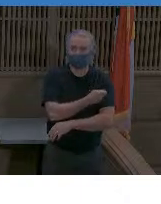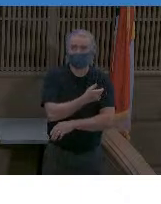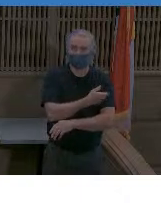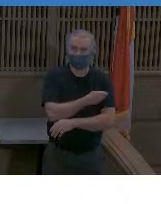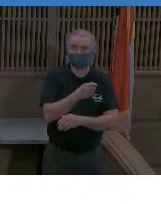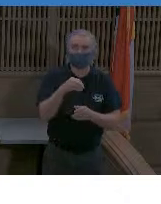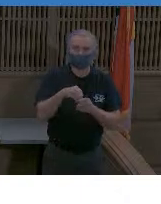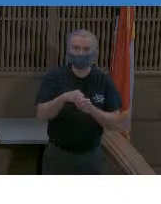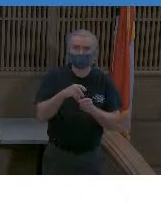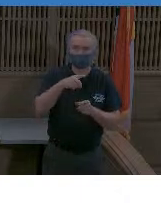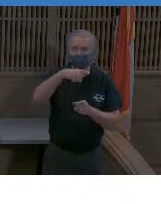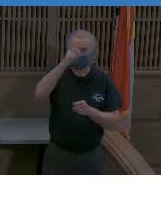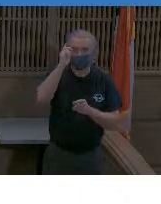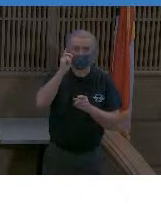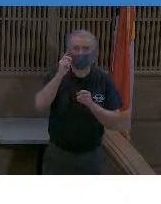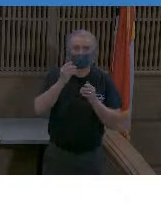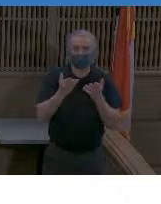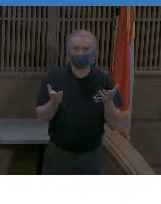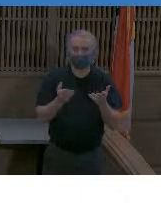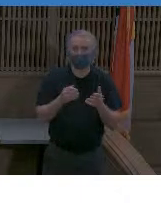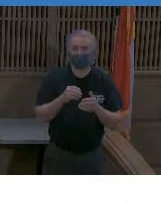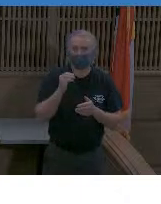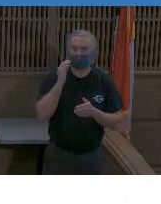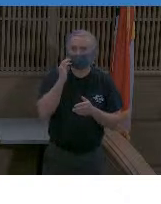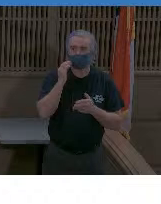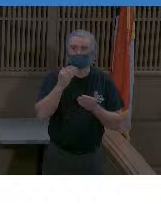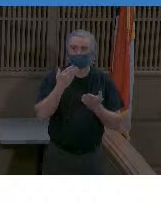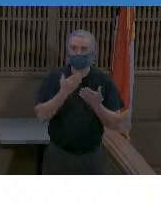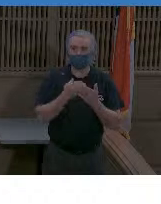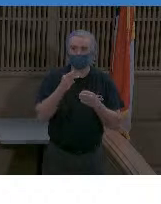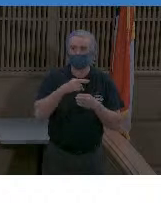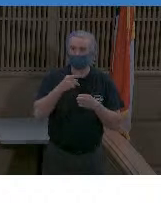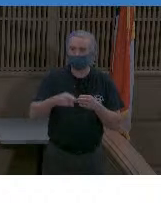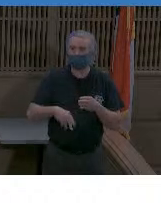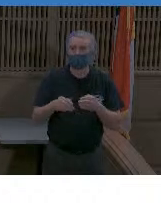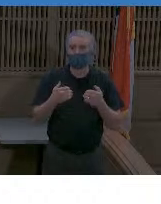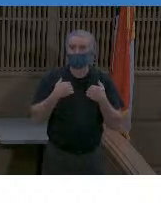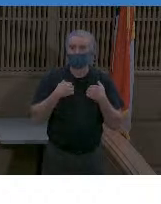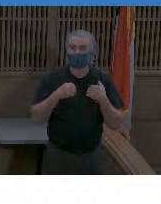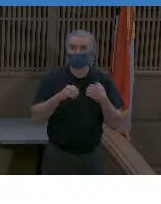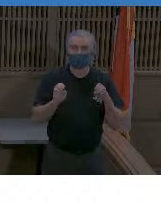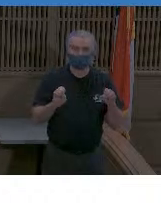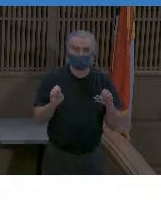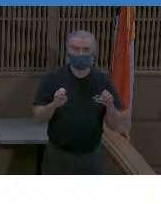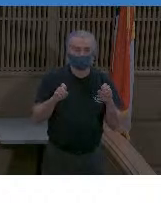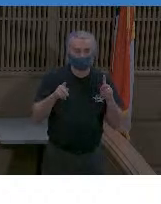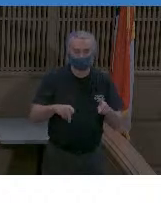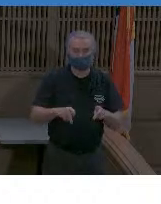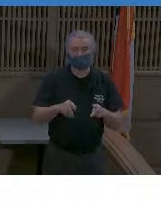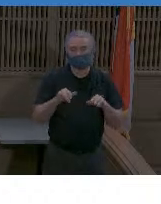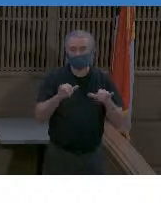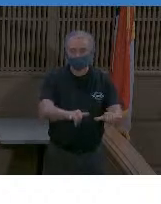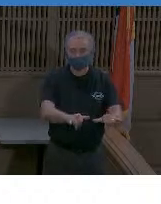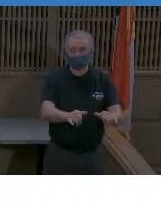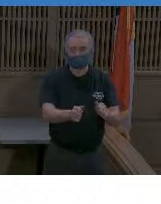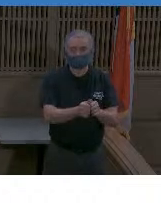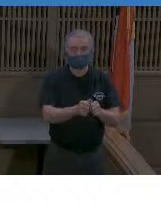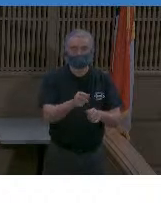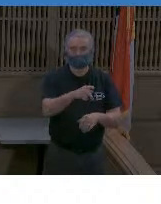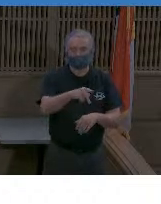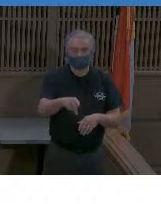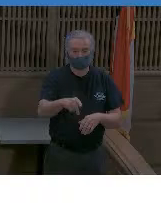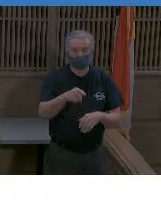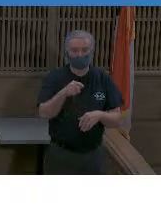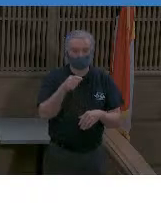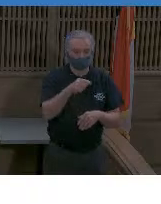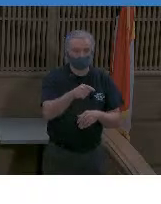experience. We've got good results. I've said this before. We have an EMT every single day that goes over to Phoebe